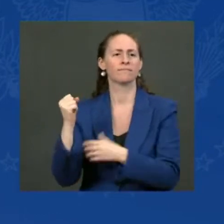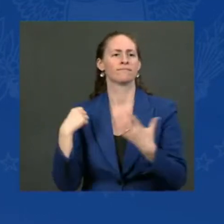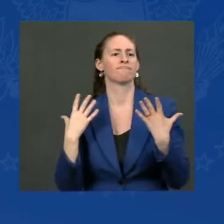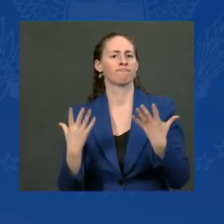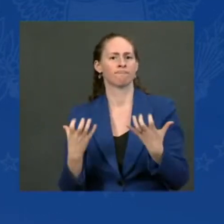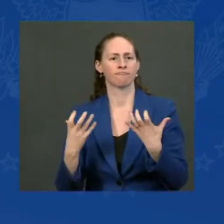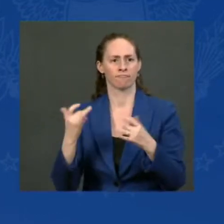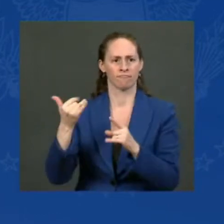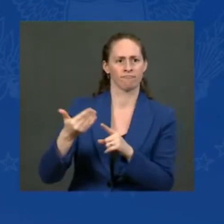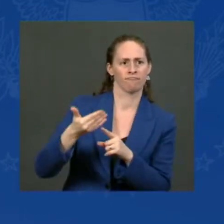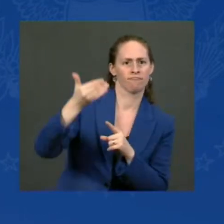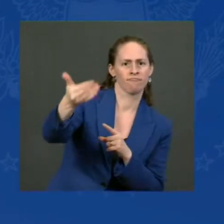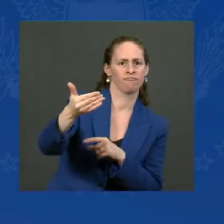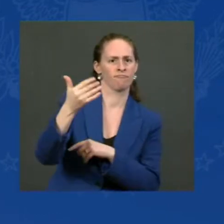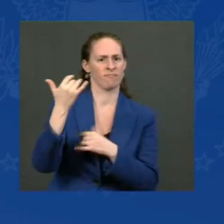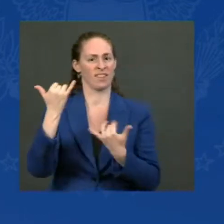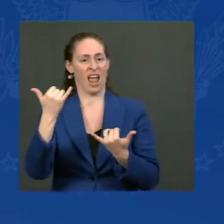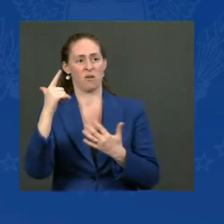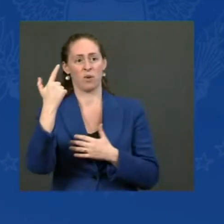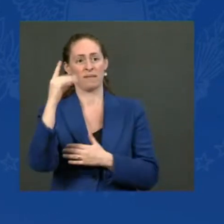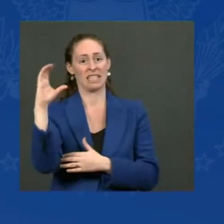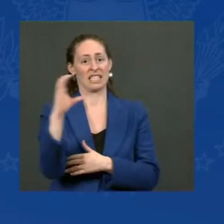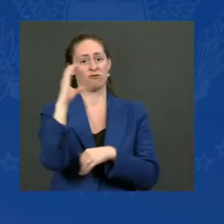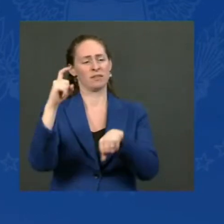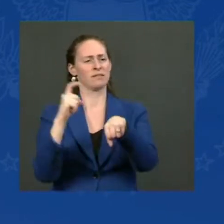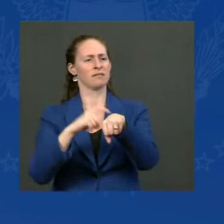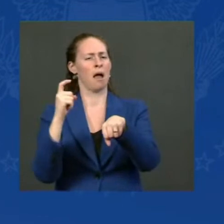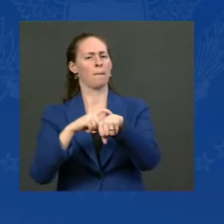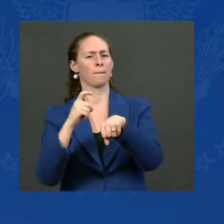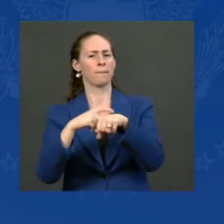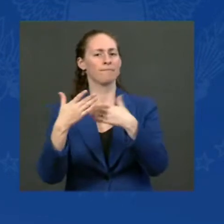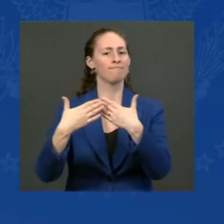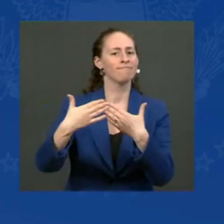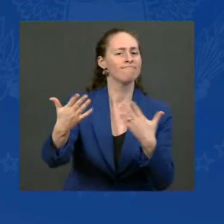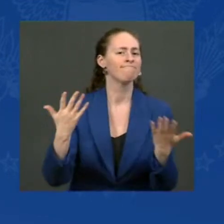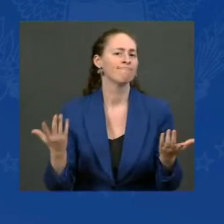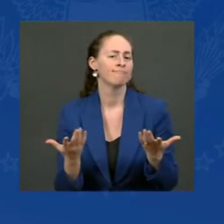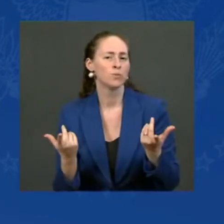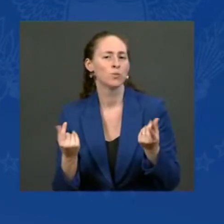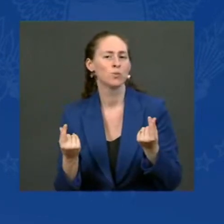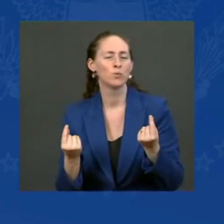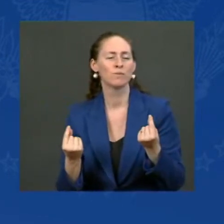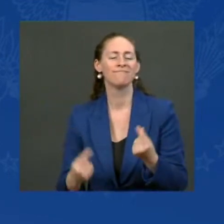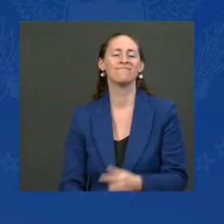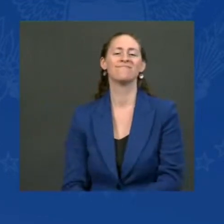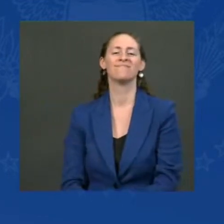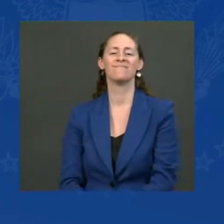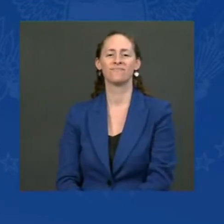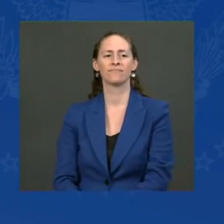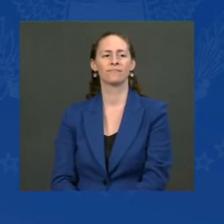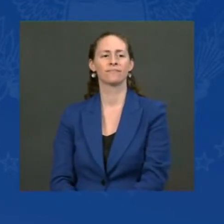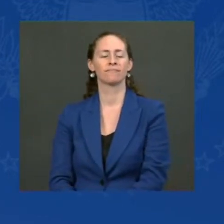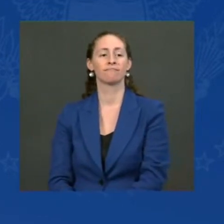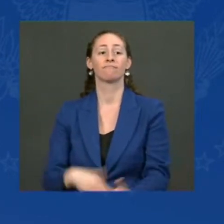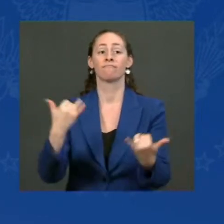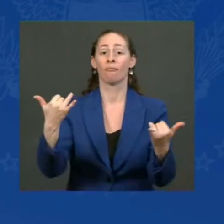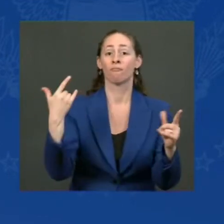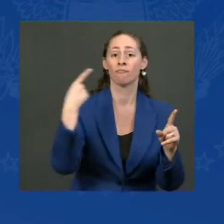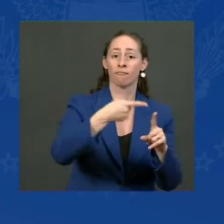of the 21st century and beyond. We're hardening our critical infrastructure against cyber